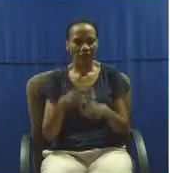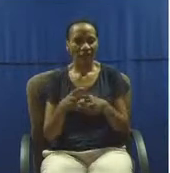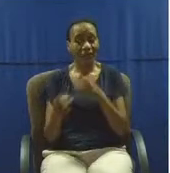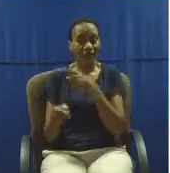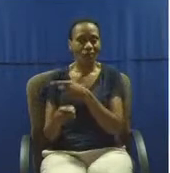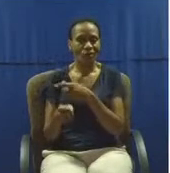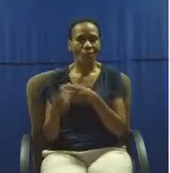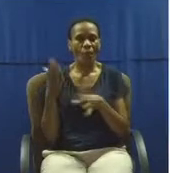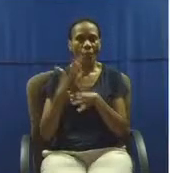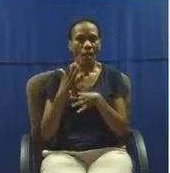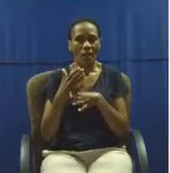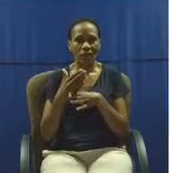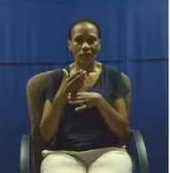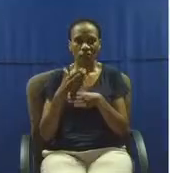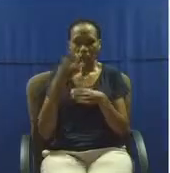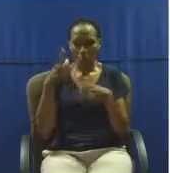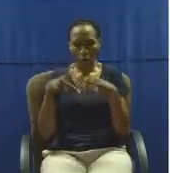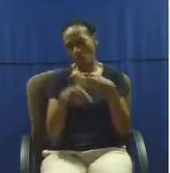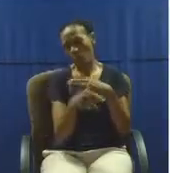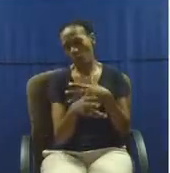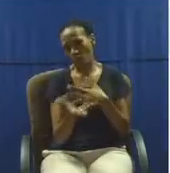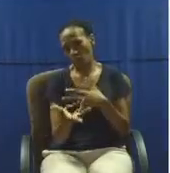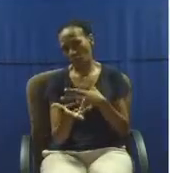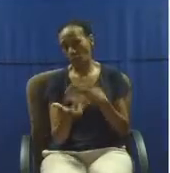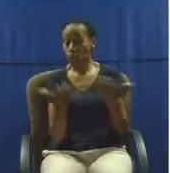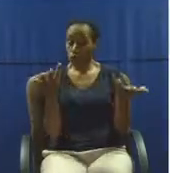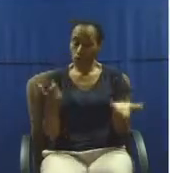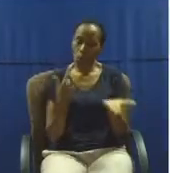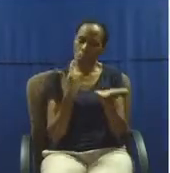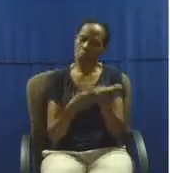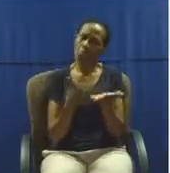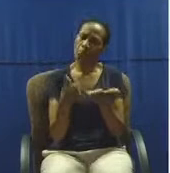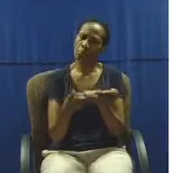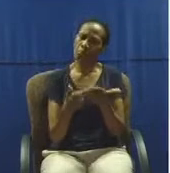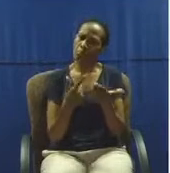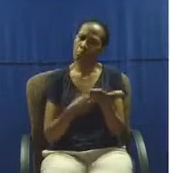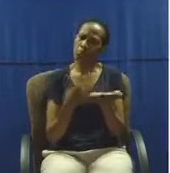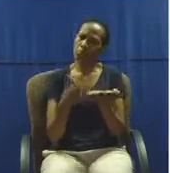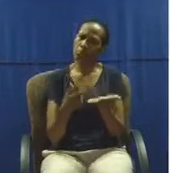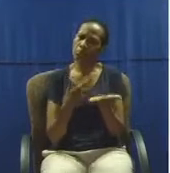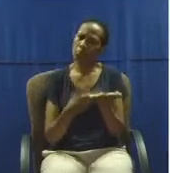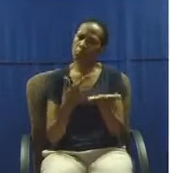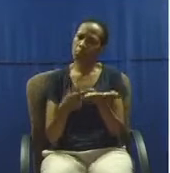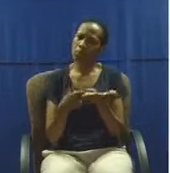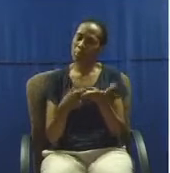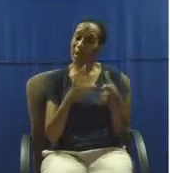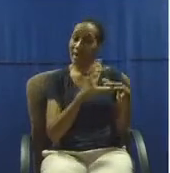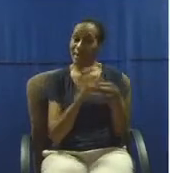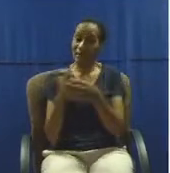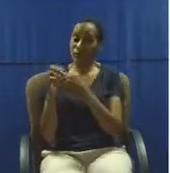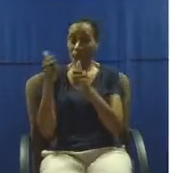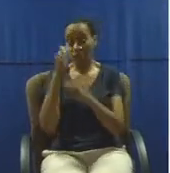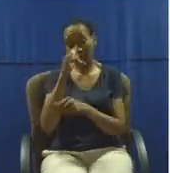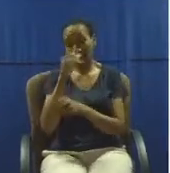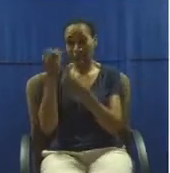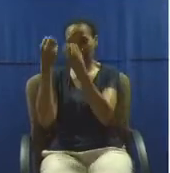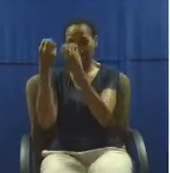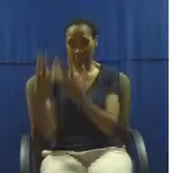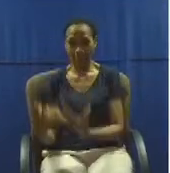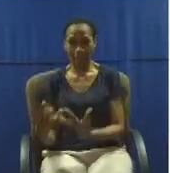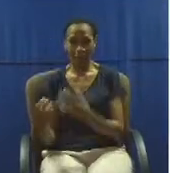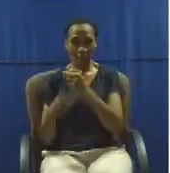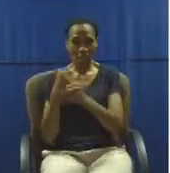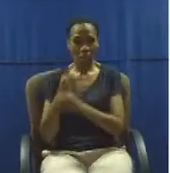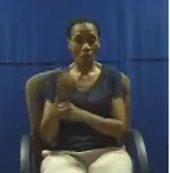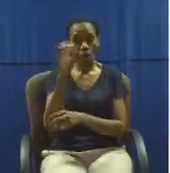contract. Now, these discussions were therefore not related to the crime statistics for October